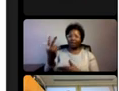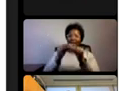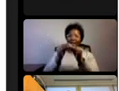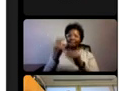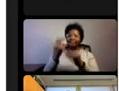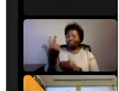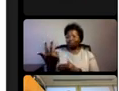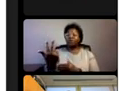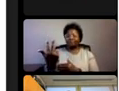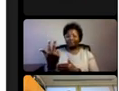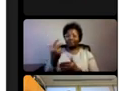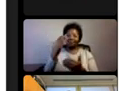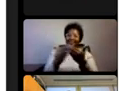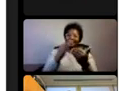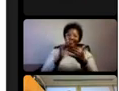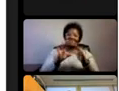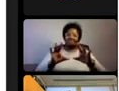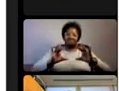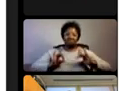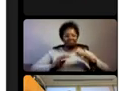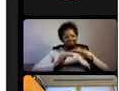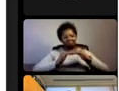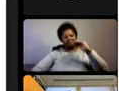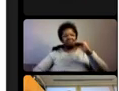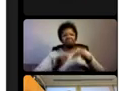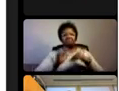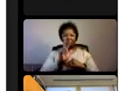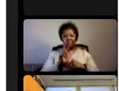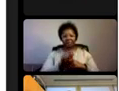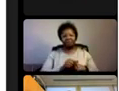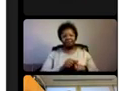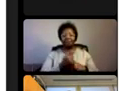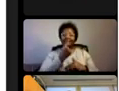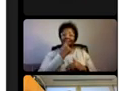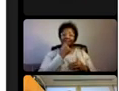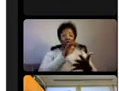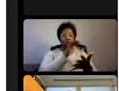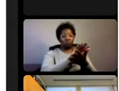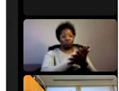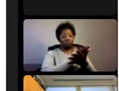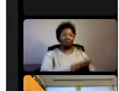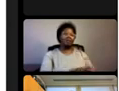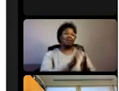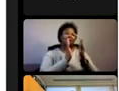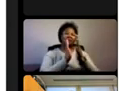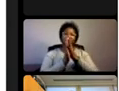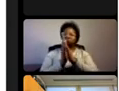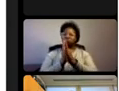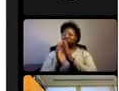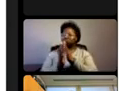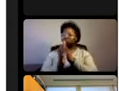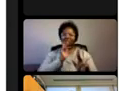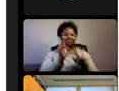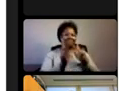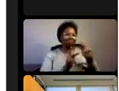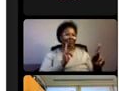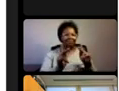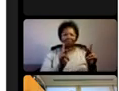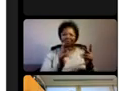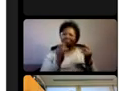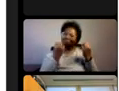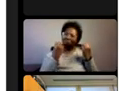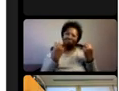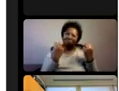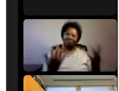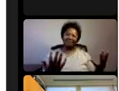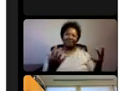as classified as 3. So think of it in a school. You have a lot of people and you have a contagious number, R value